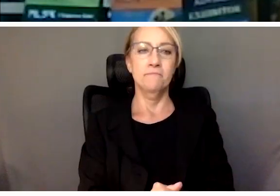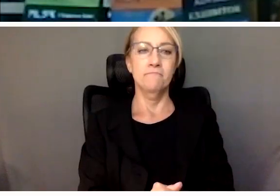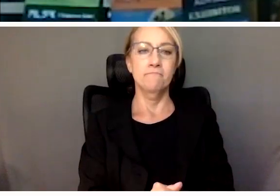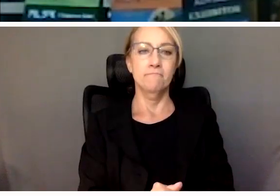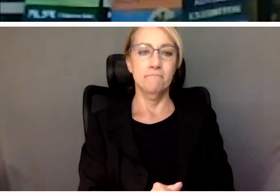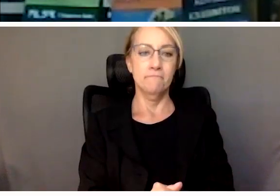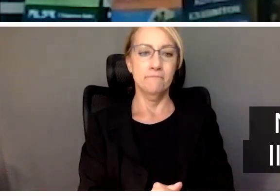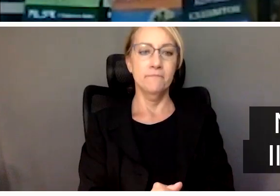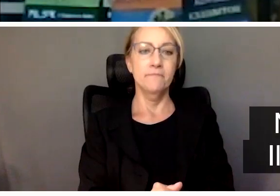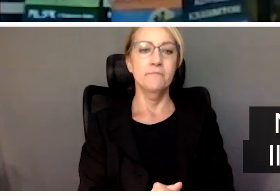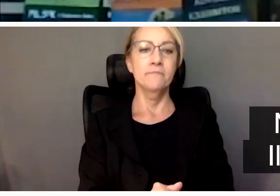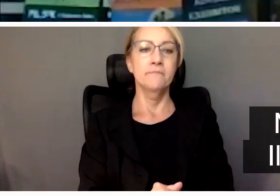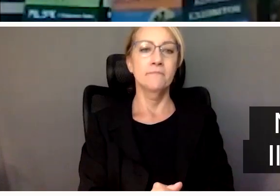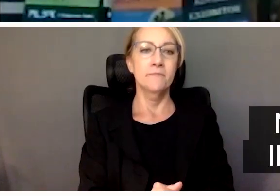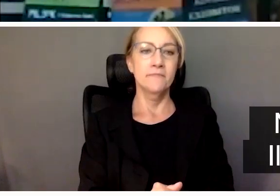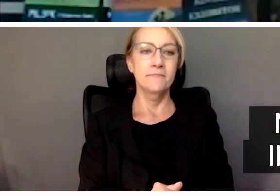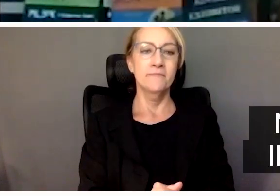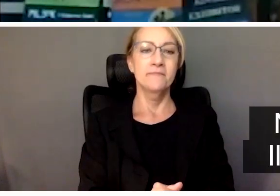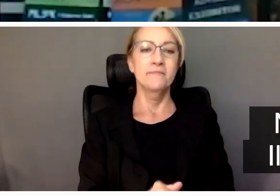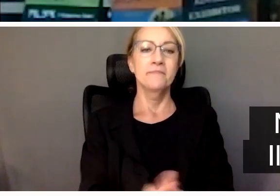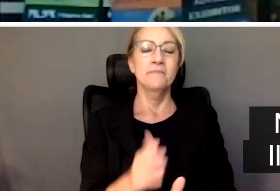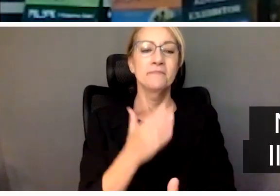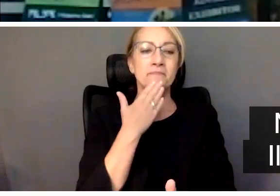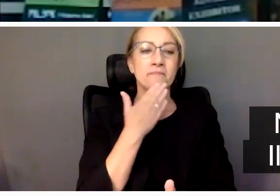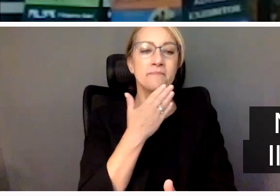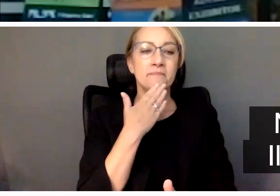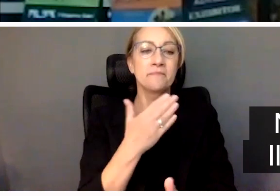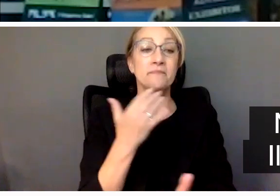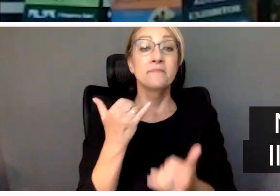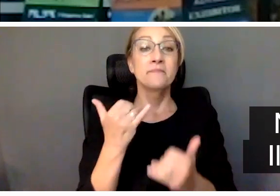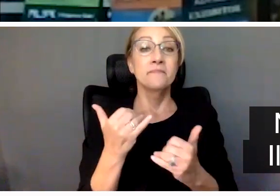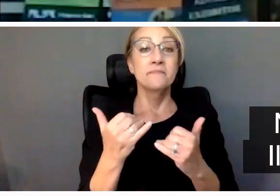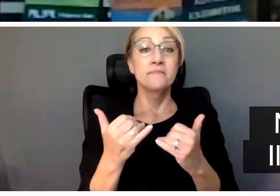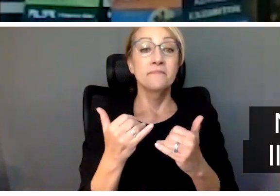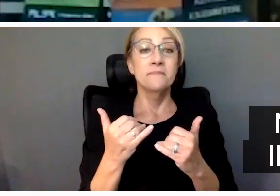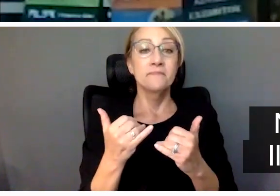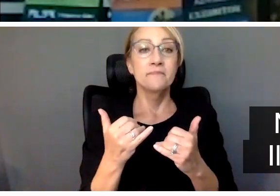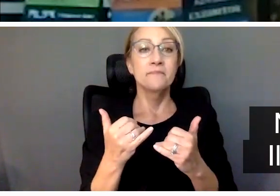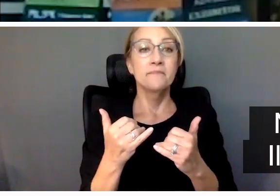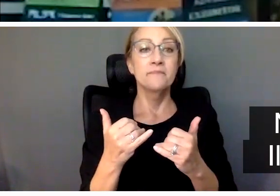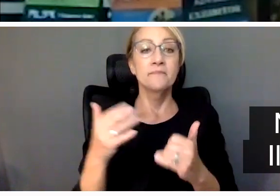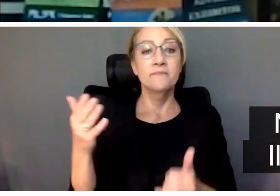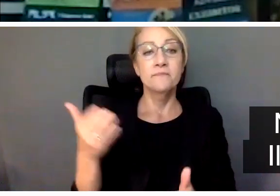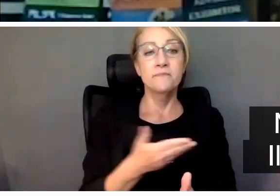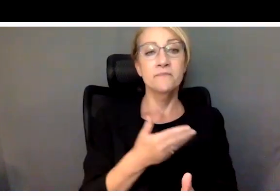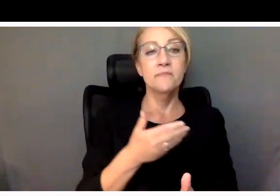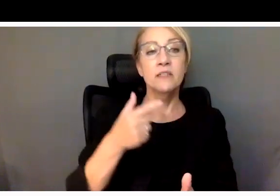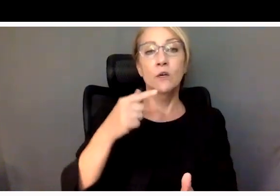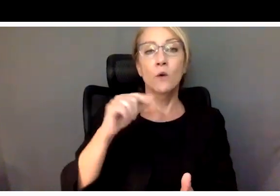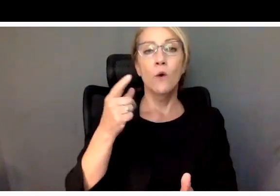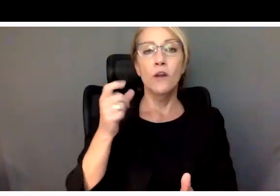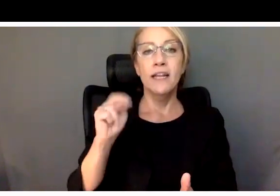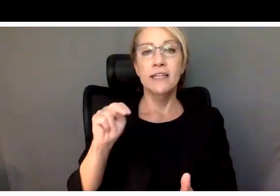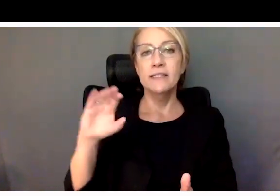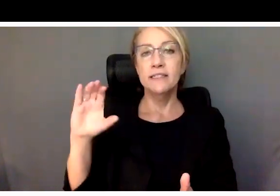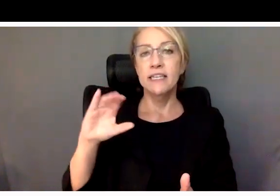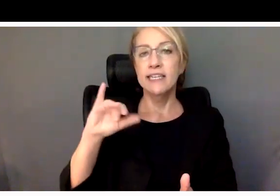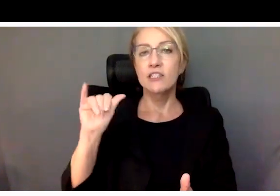Thank you. Now we're going to bring in illustrator Gordon C. James.